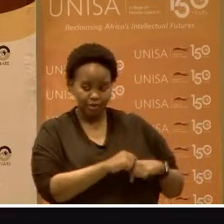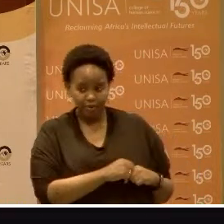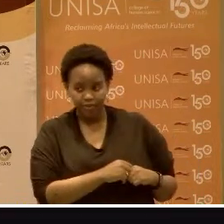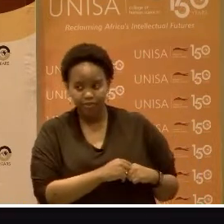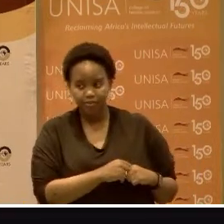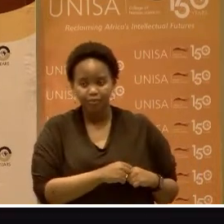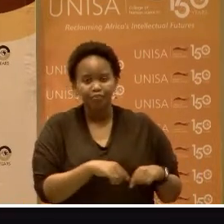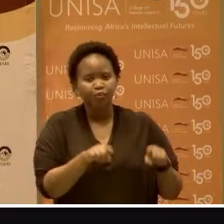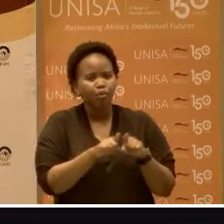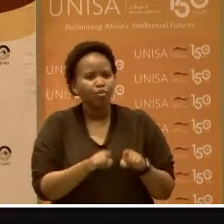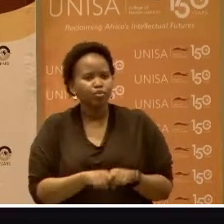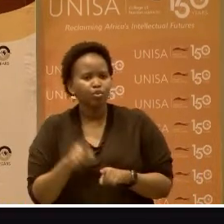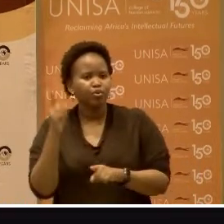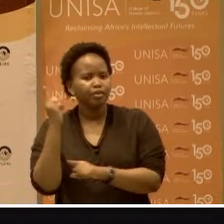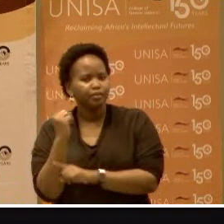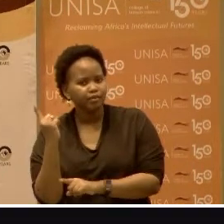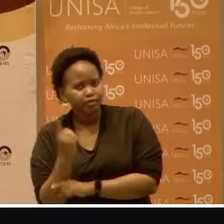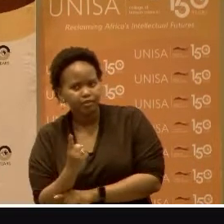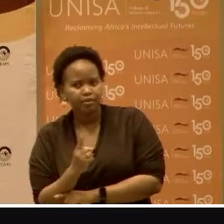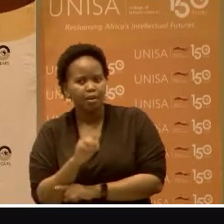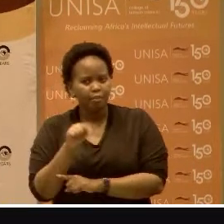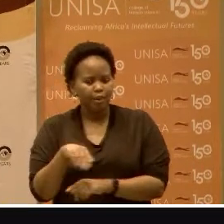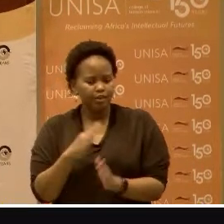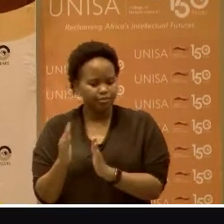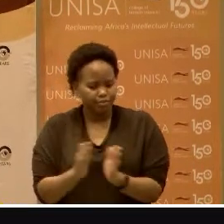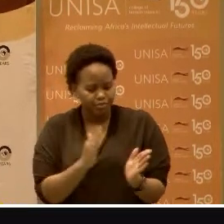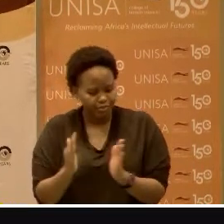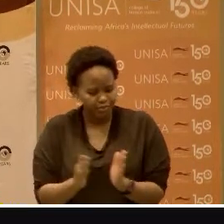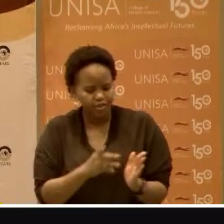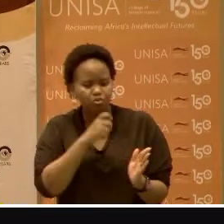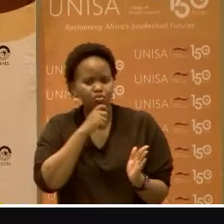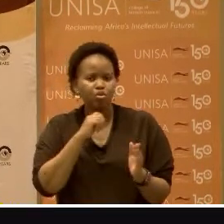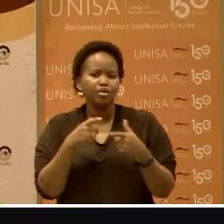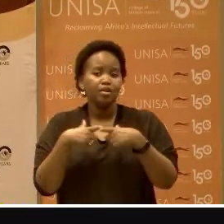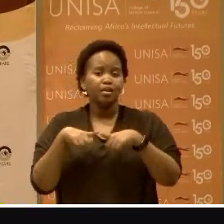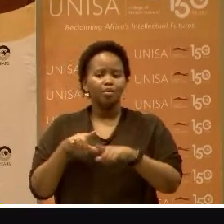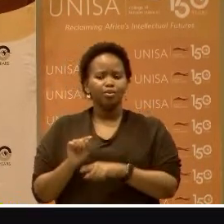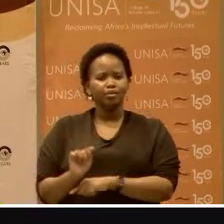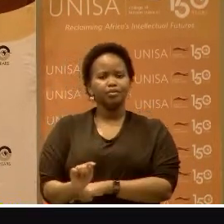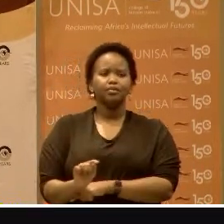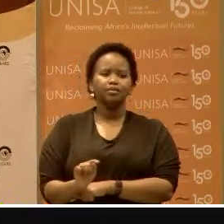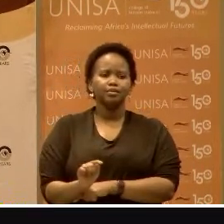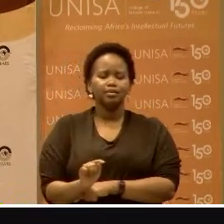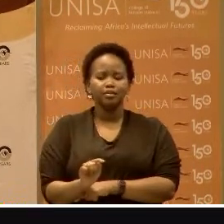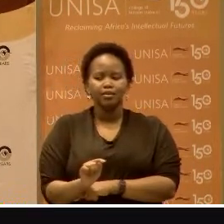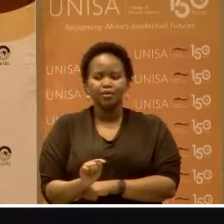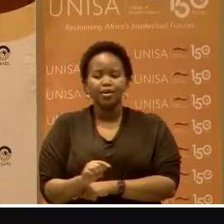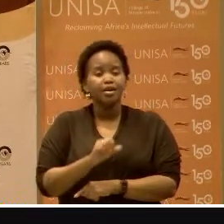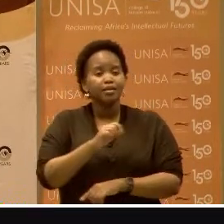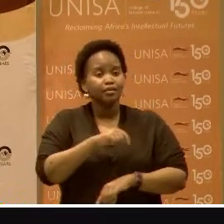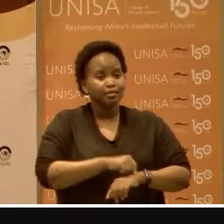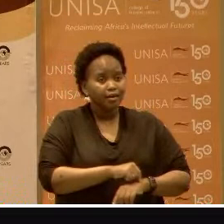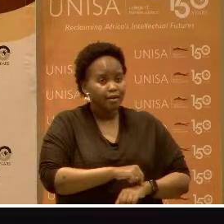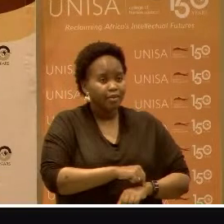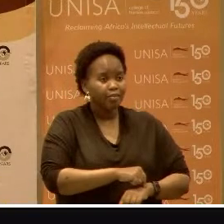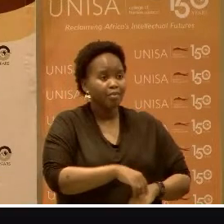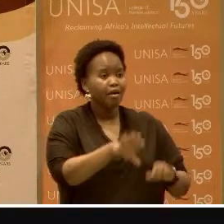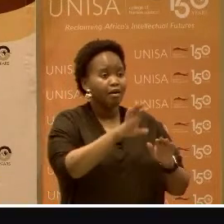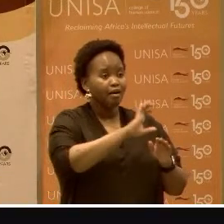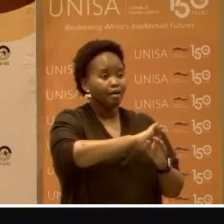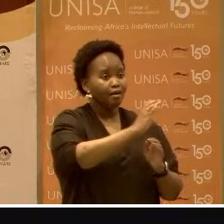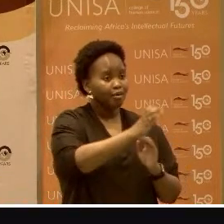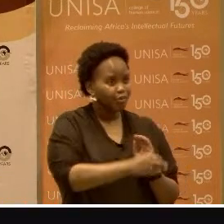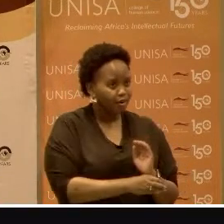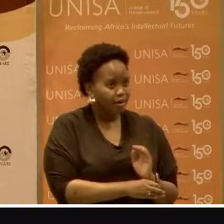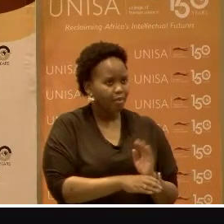our teacher preparation program to prepare our students instead of using English. Let us use our indigenous language. When we are developing our curriculum, instead of using